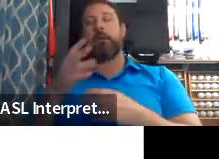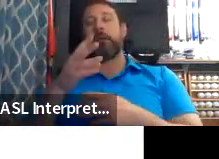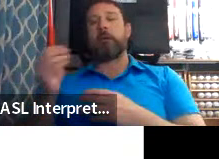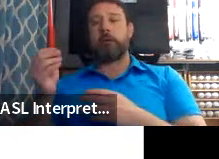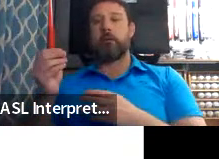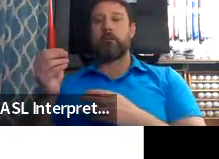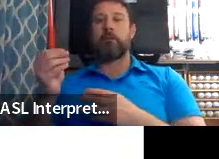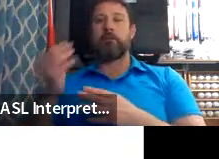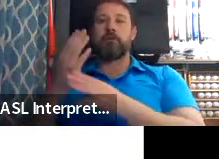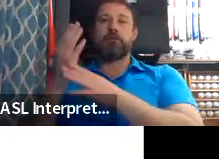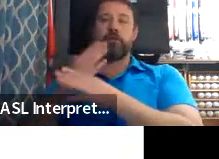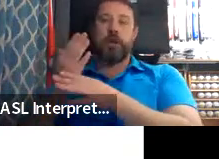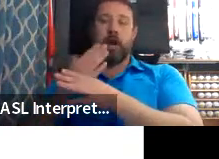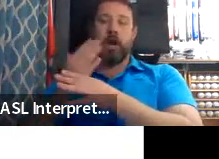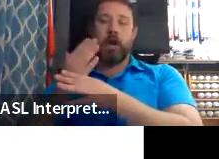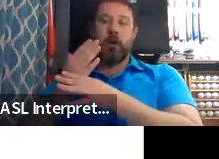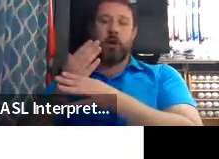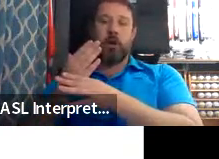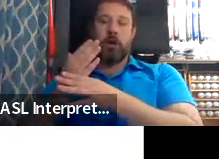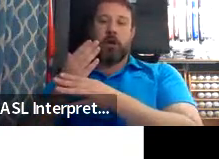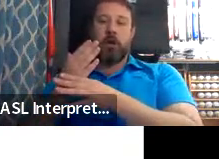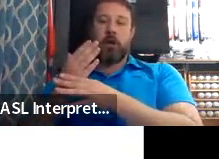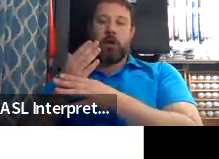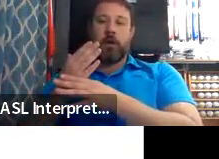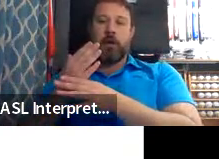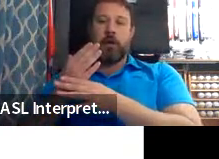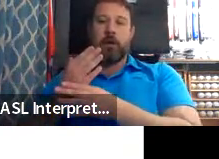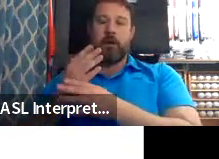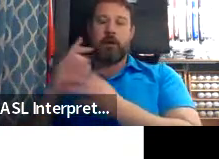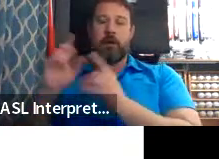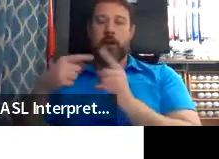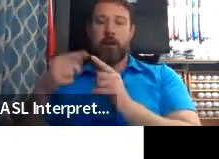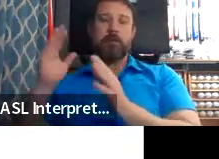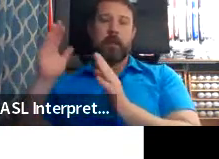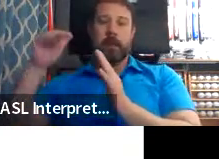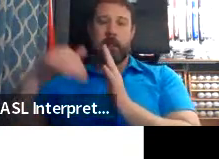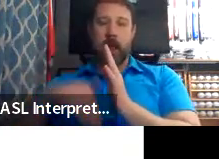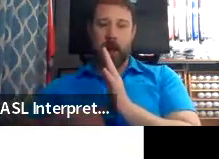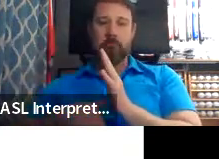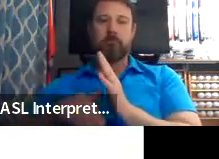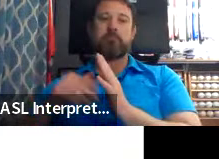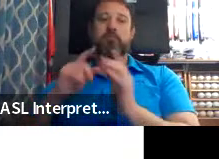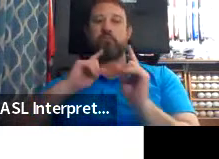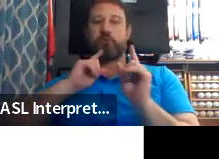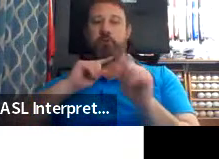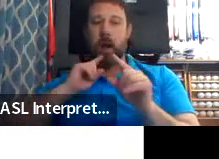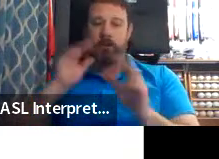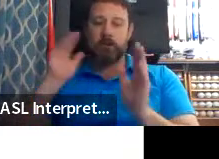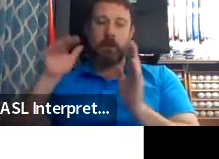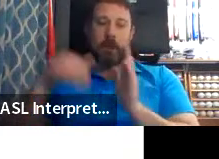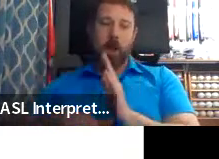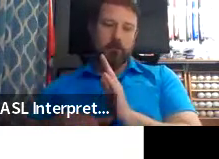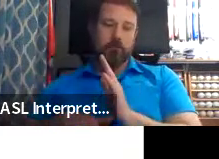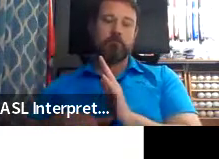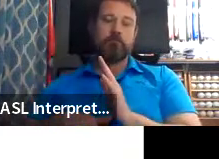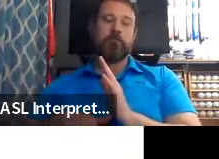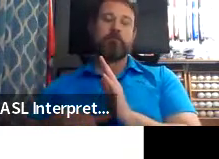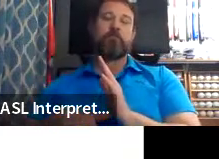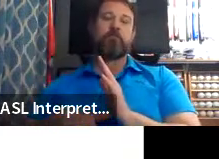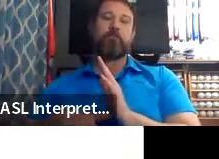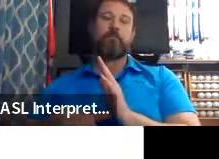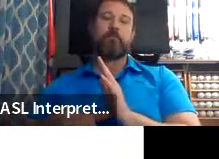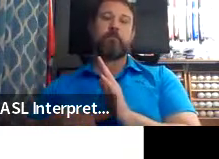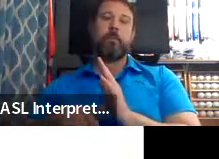bit more about, as things decline, as the responses start to decline, what